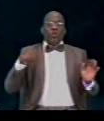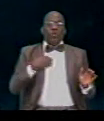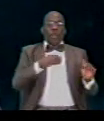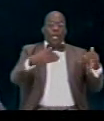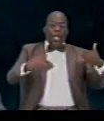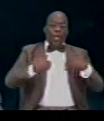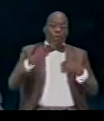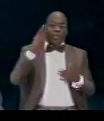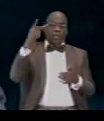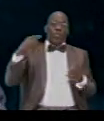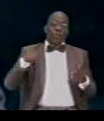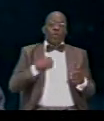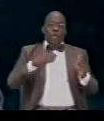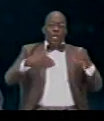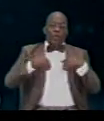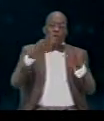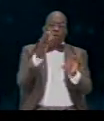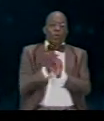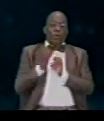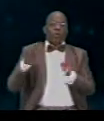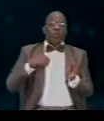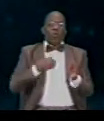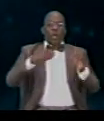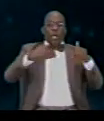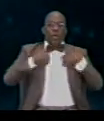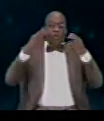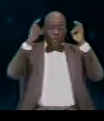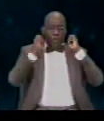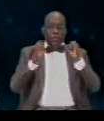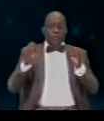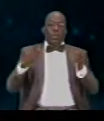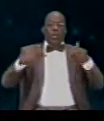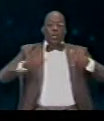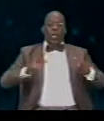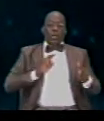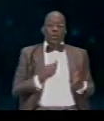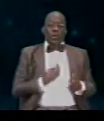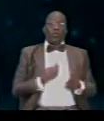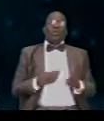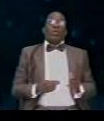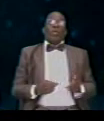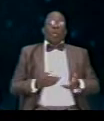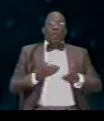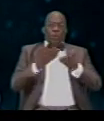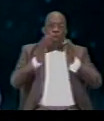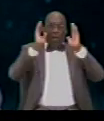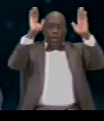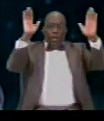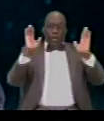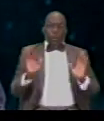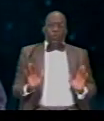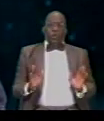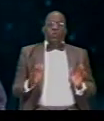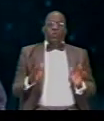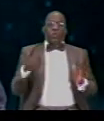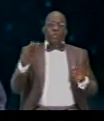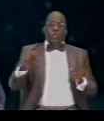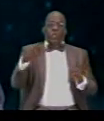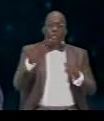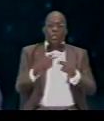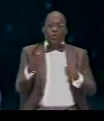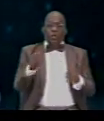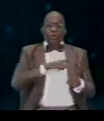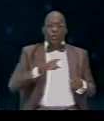have touched, we have experienced. Let's give God the praise. I say exalt the name of our God for the global inception of